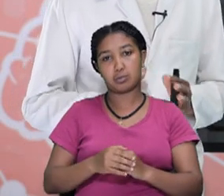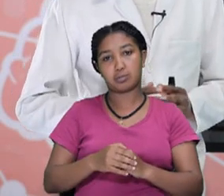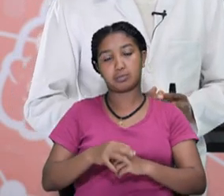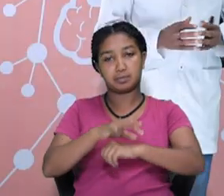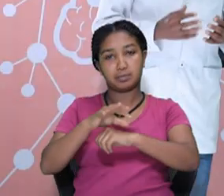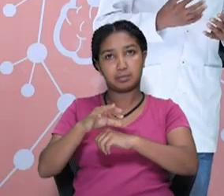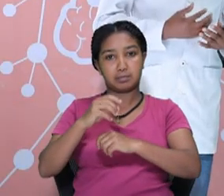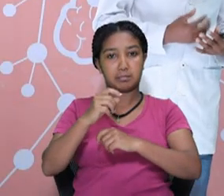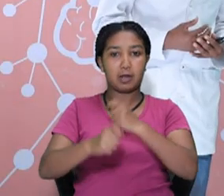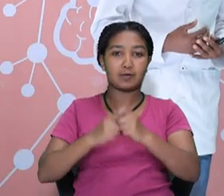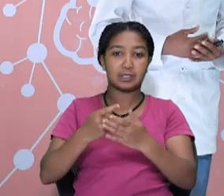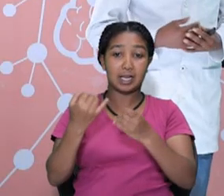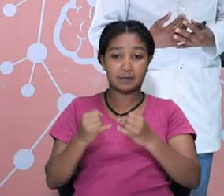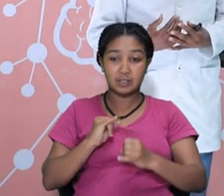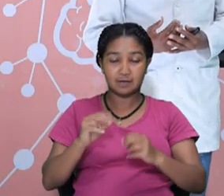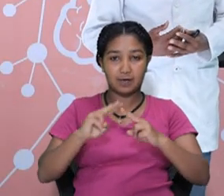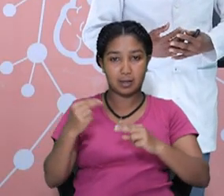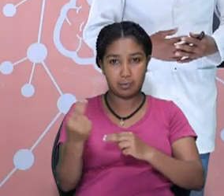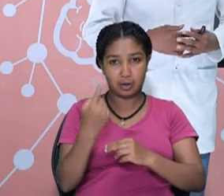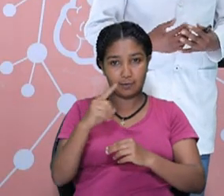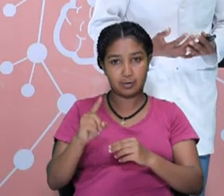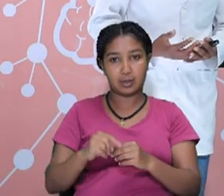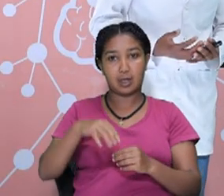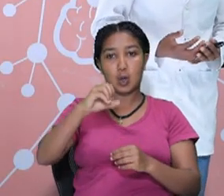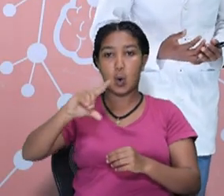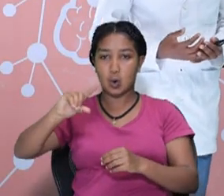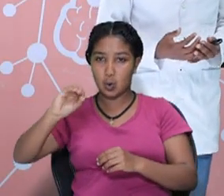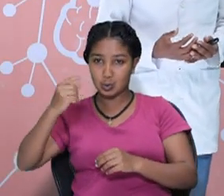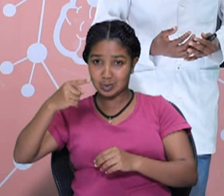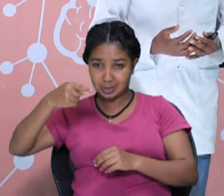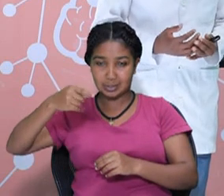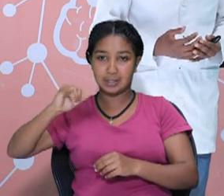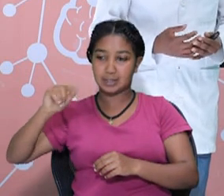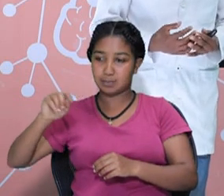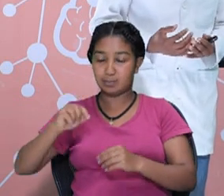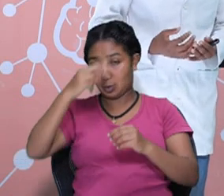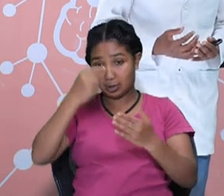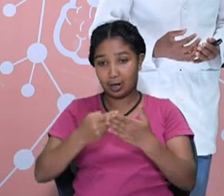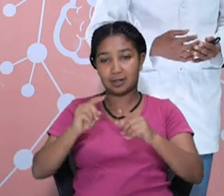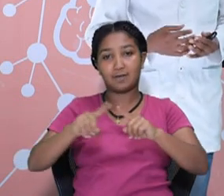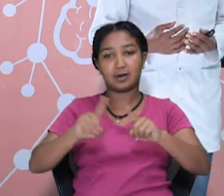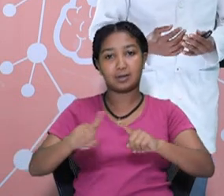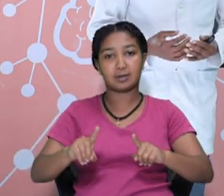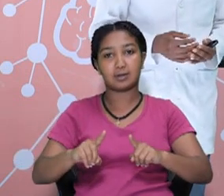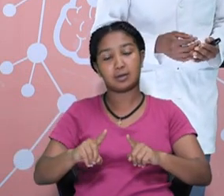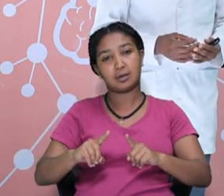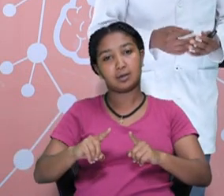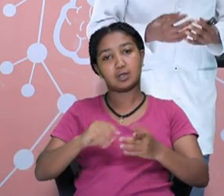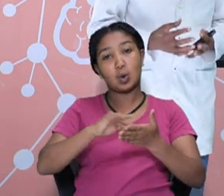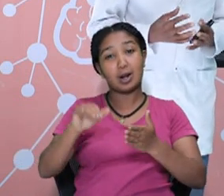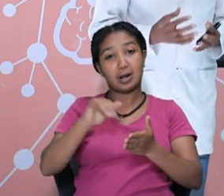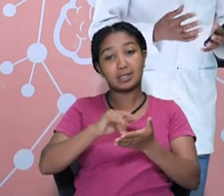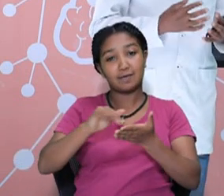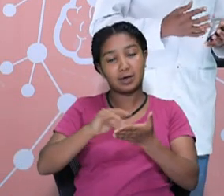of the biosphere. This classification is very important for the ecologists, because there are different ecologists or scholars